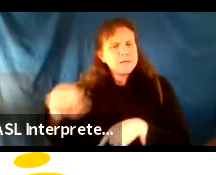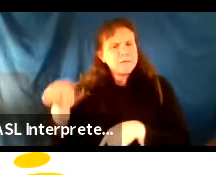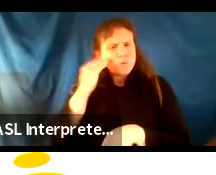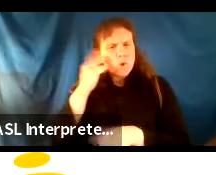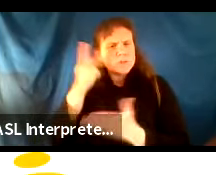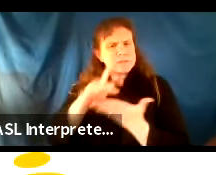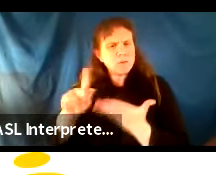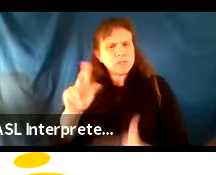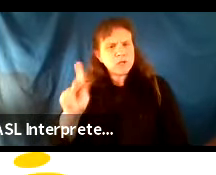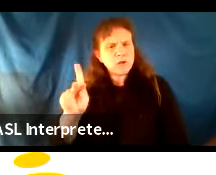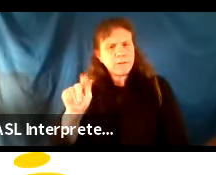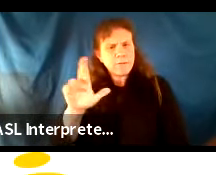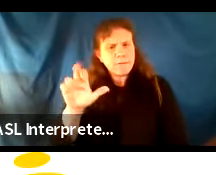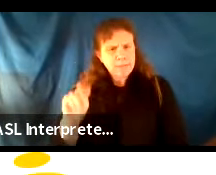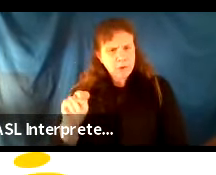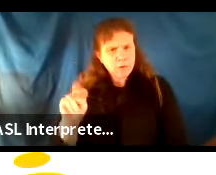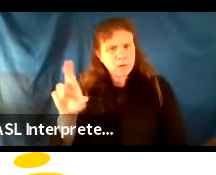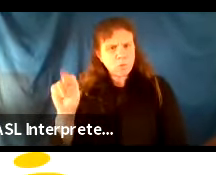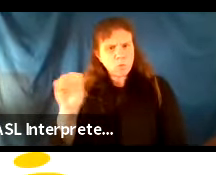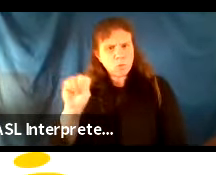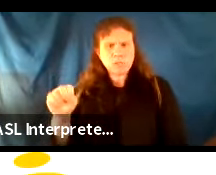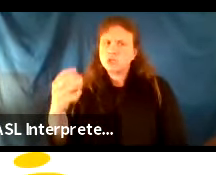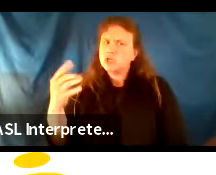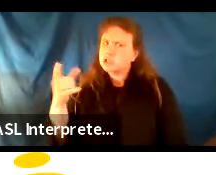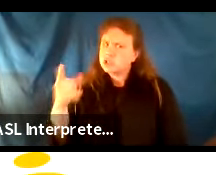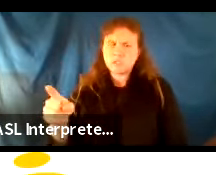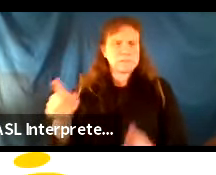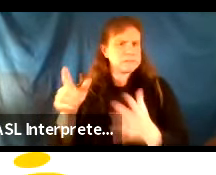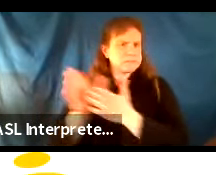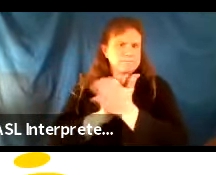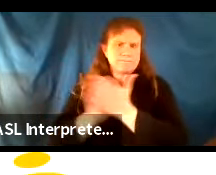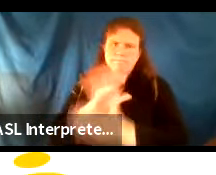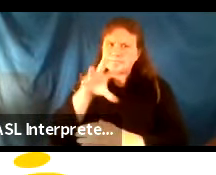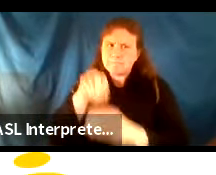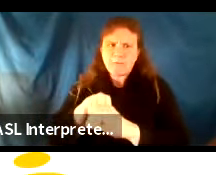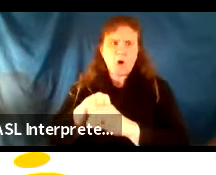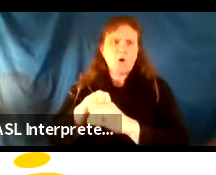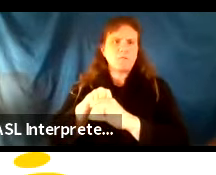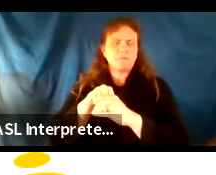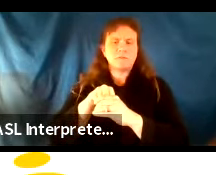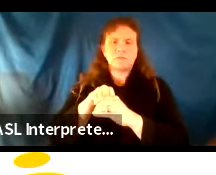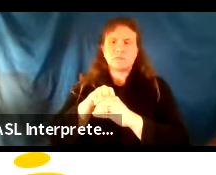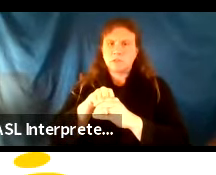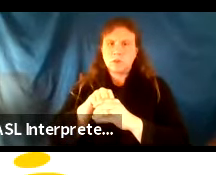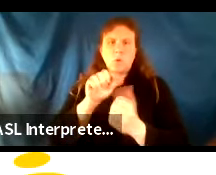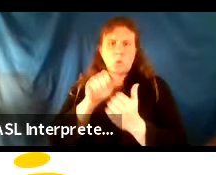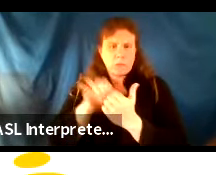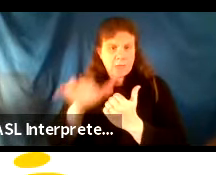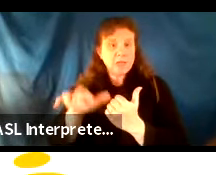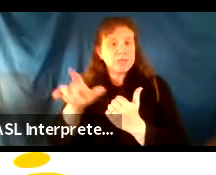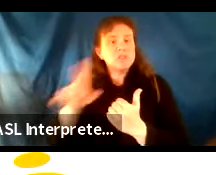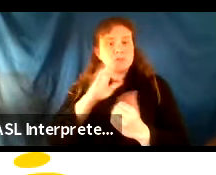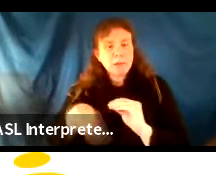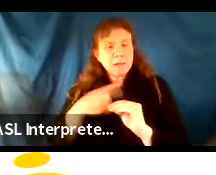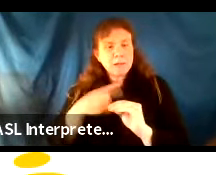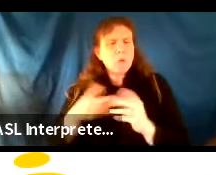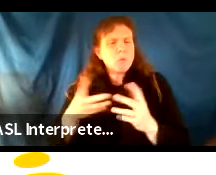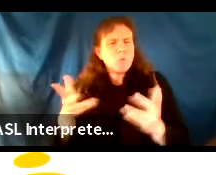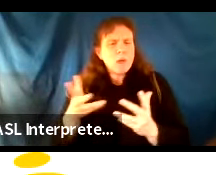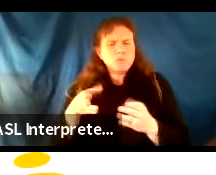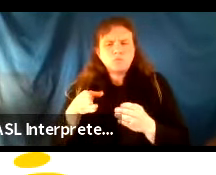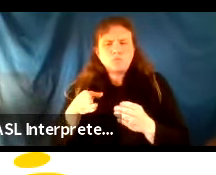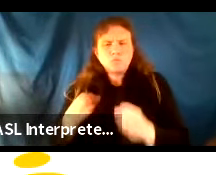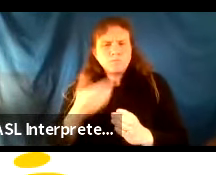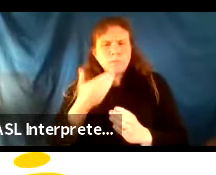is something she's very involved in and very engaged with, and has been talking to us about what strategies are best to reach our